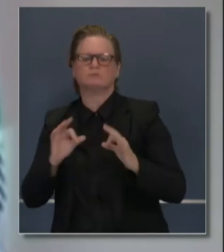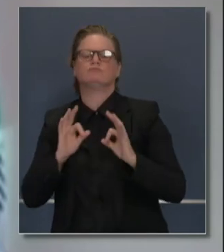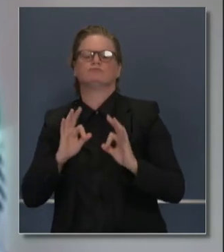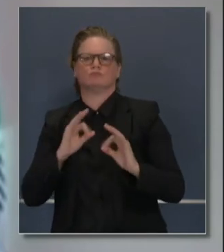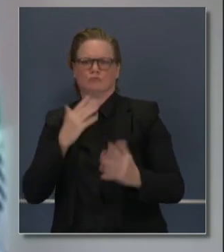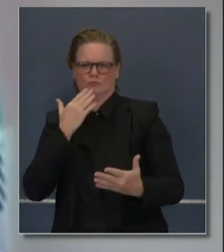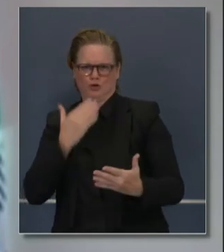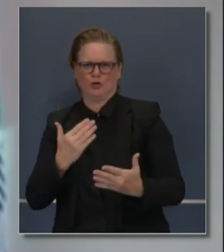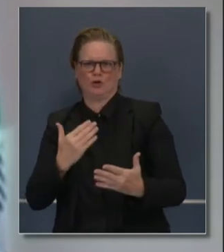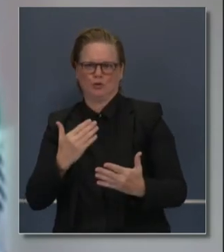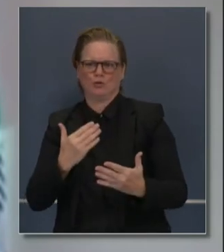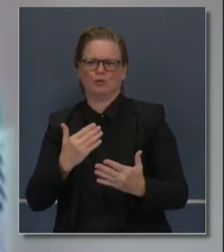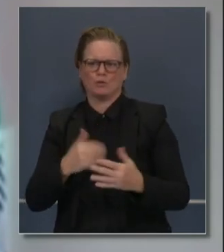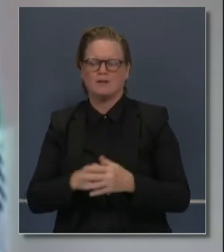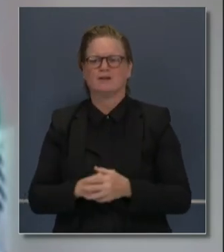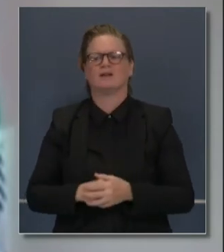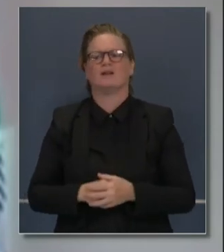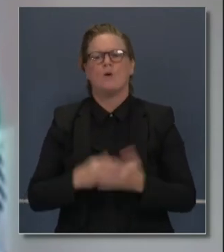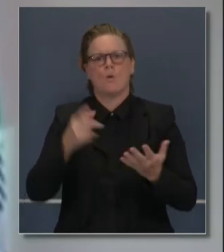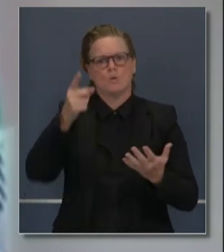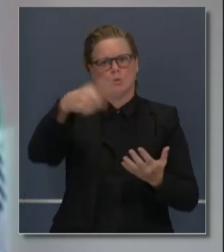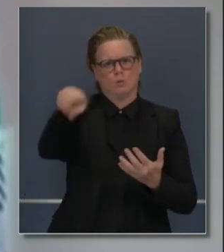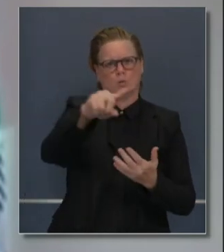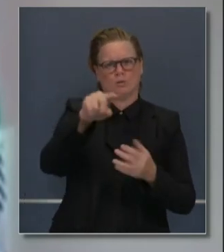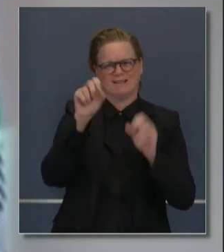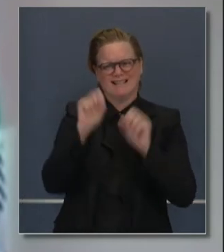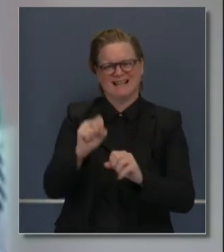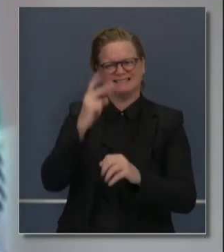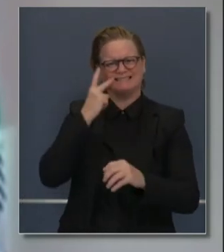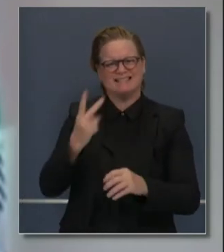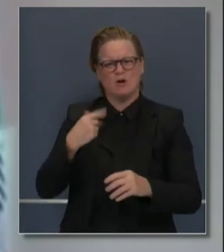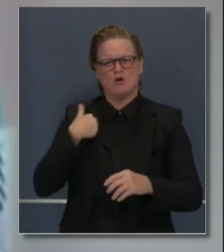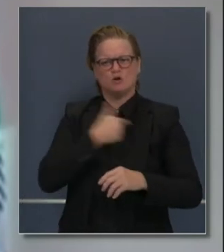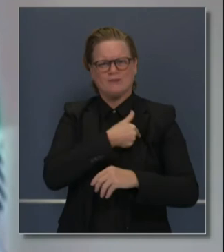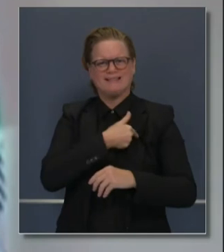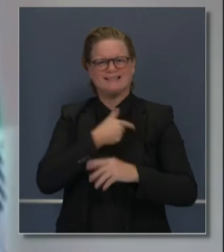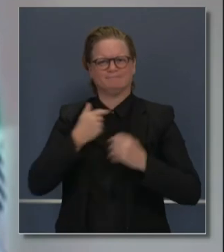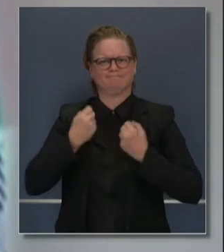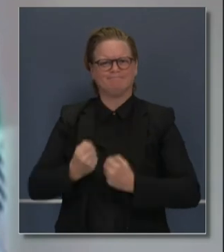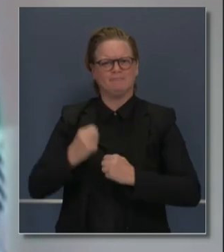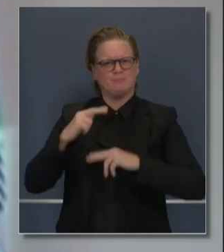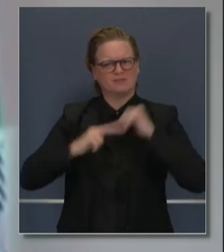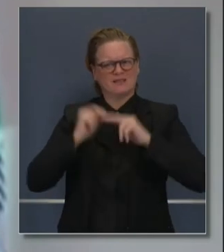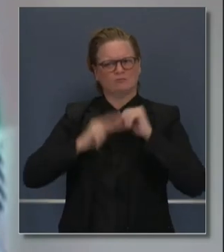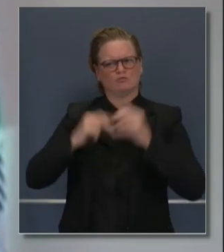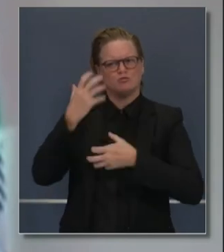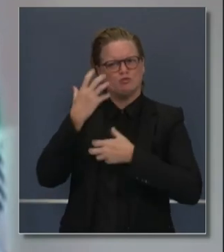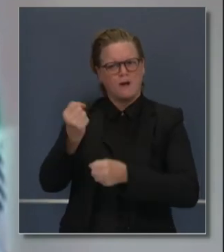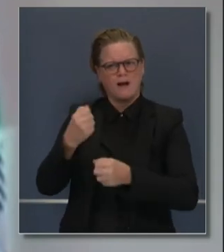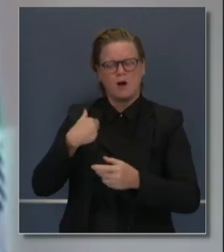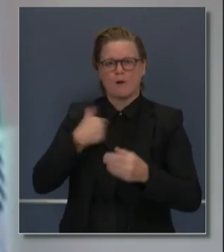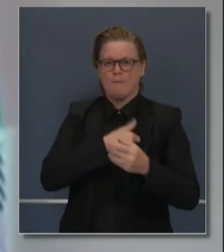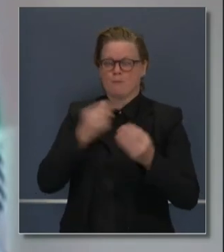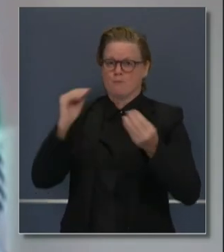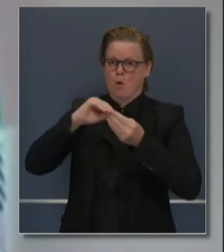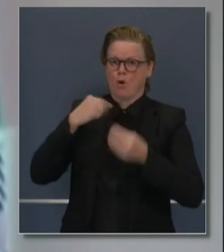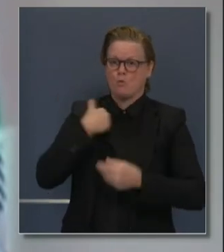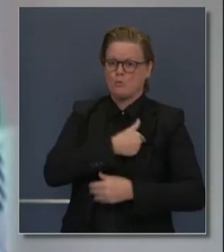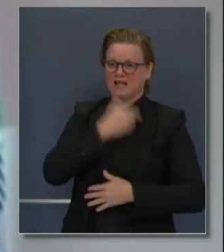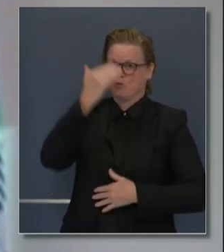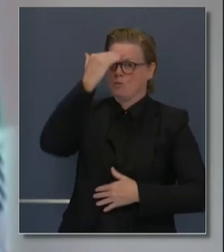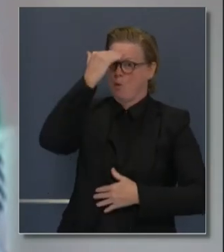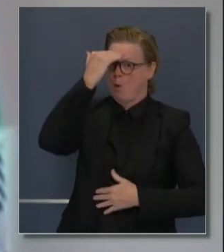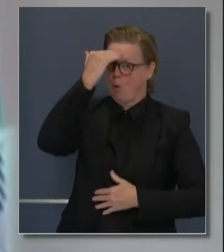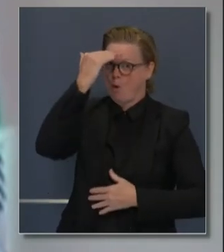builds up the sense of this is for me, this will add to my ability to protect myself and my family, that